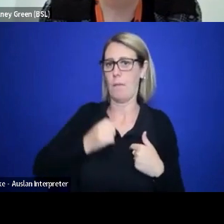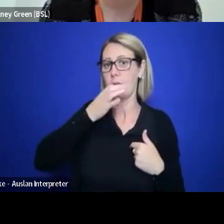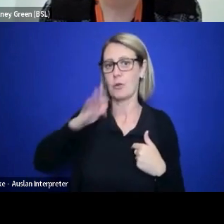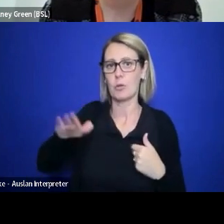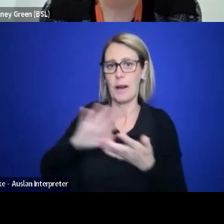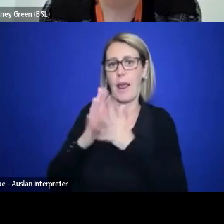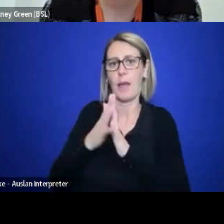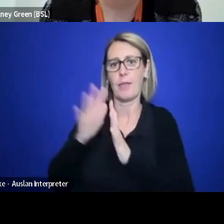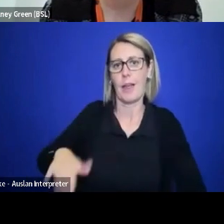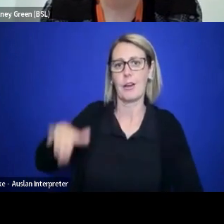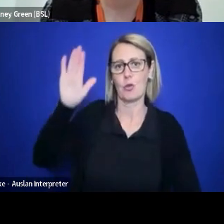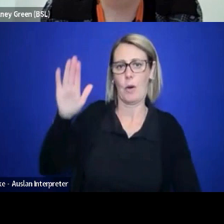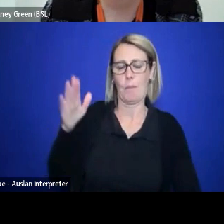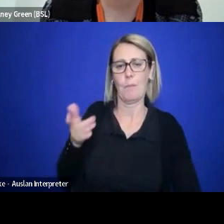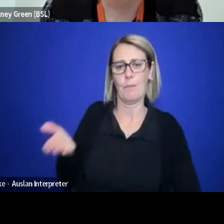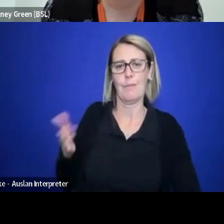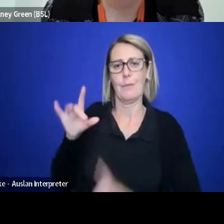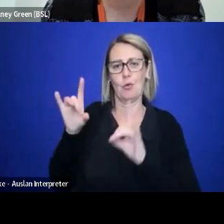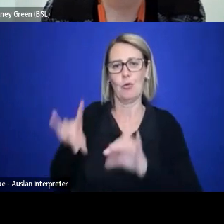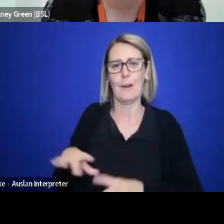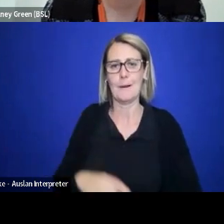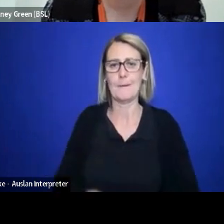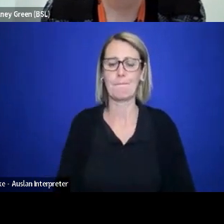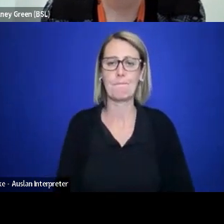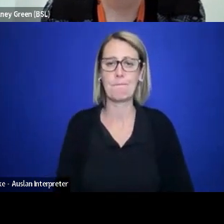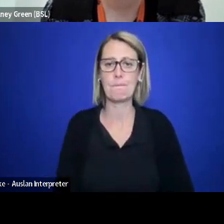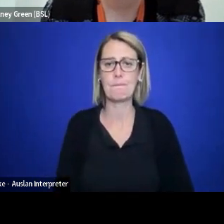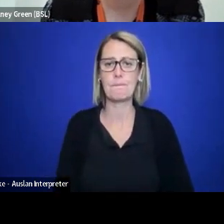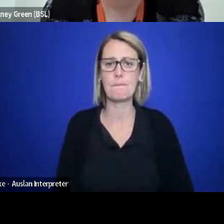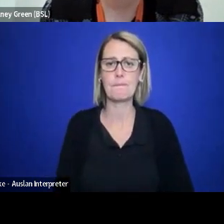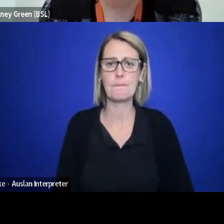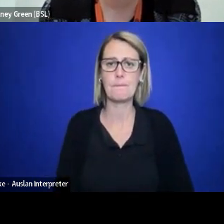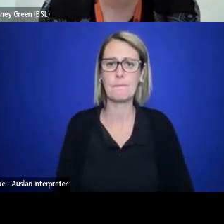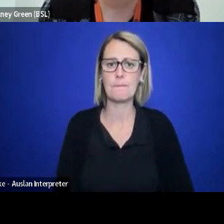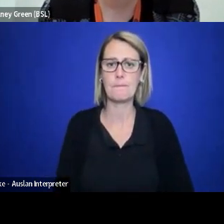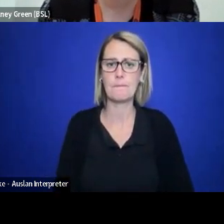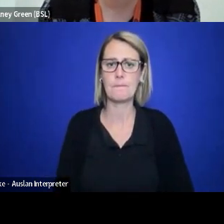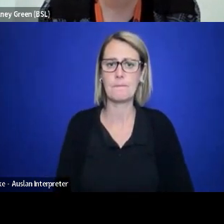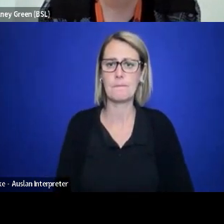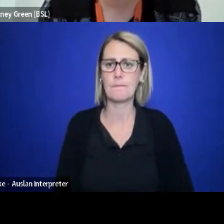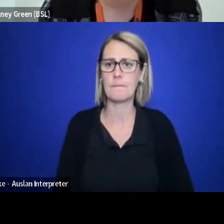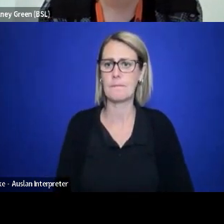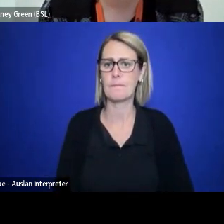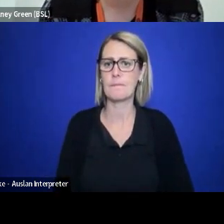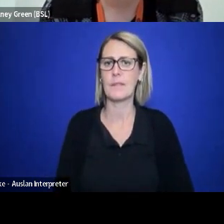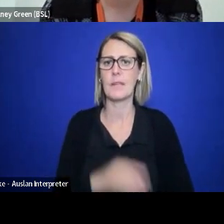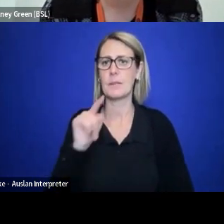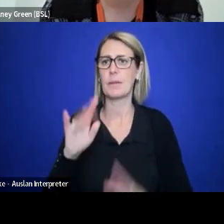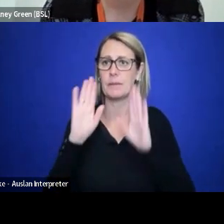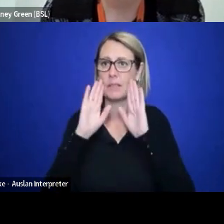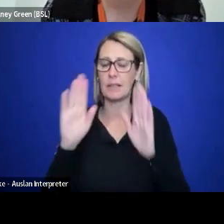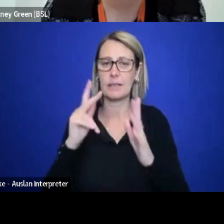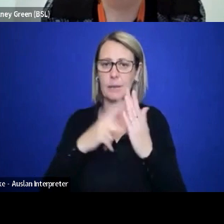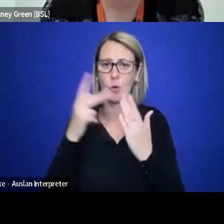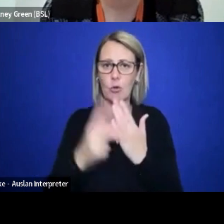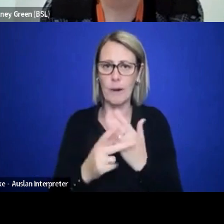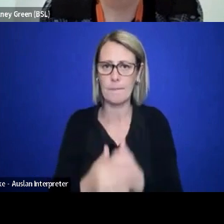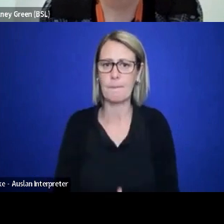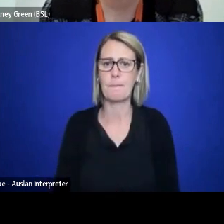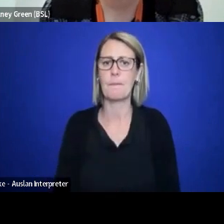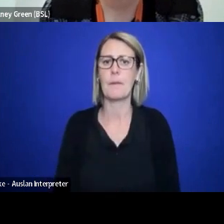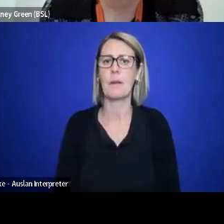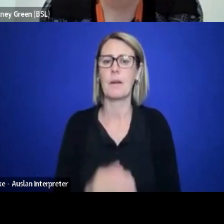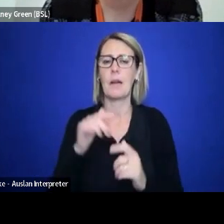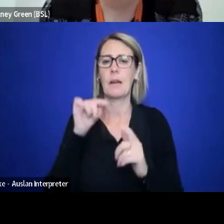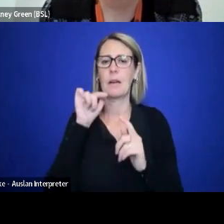in Australia with. So it's been a fantastic program from our point of view, and the